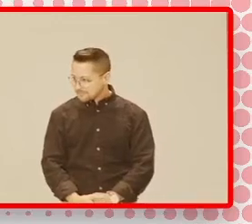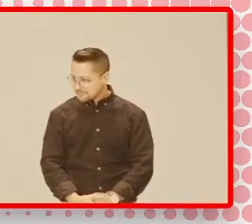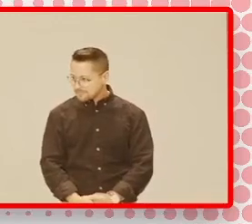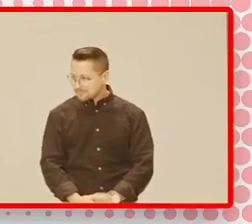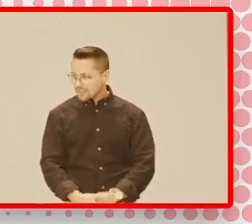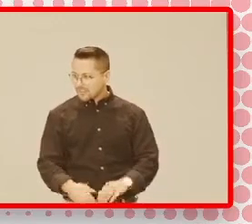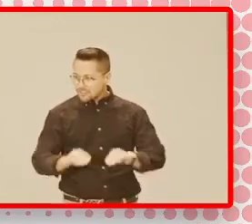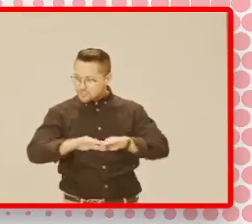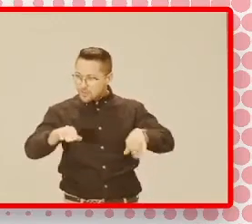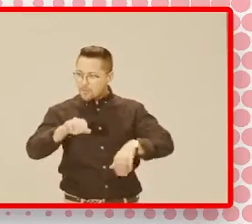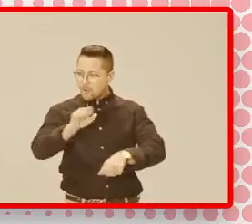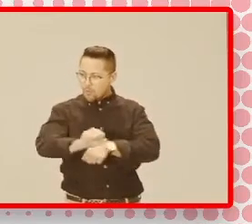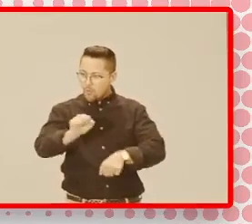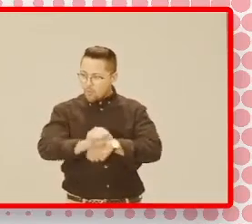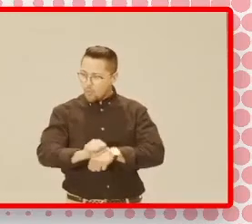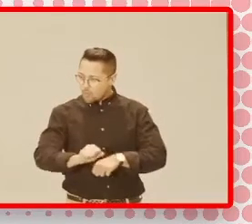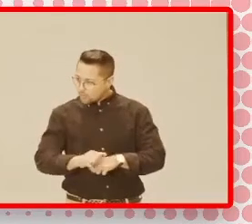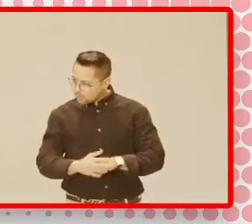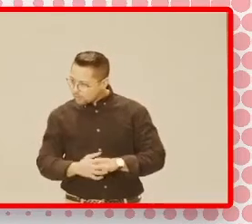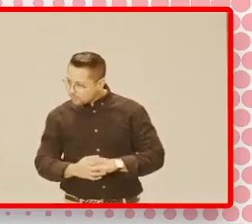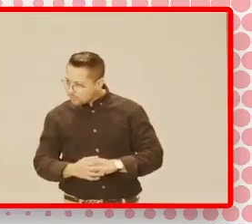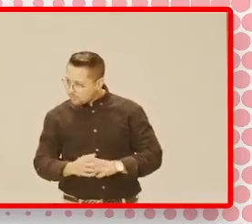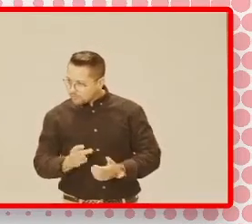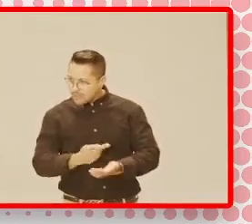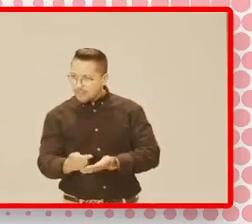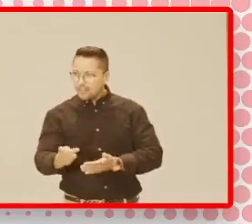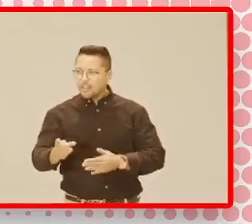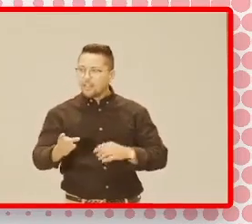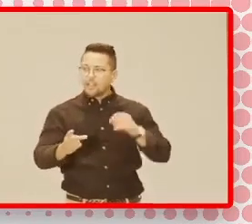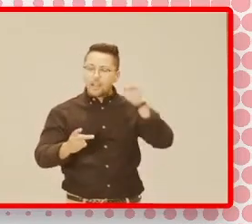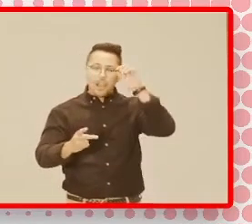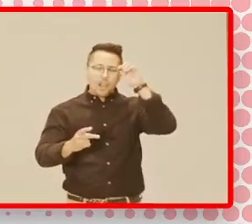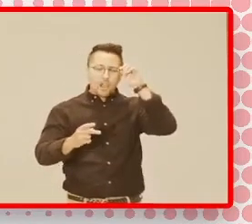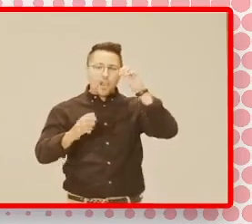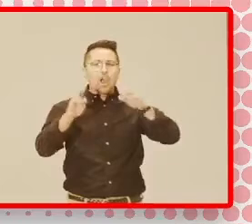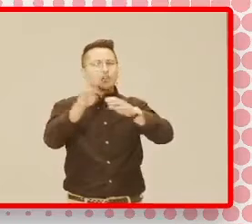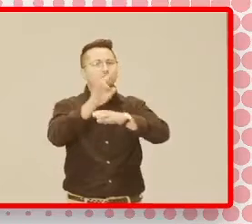And here's my 1% Bachelor challenge.